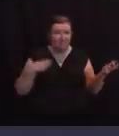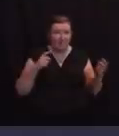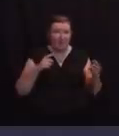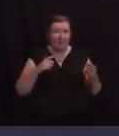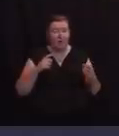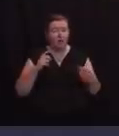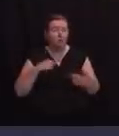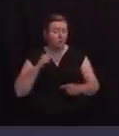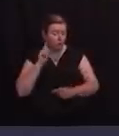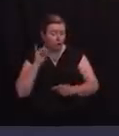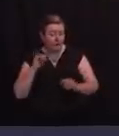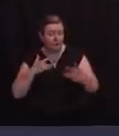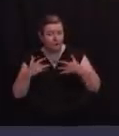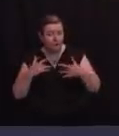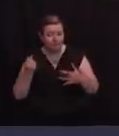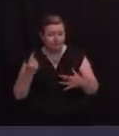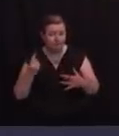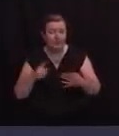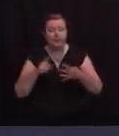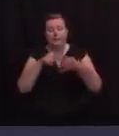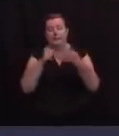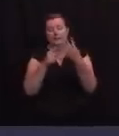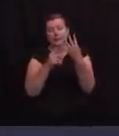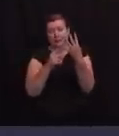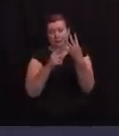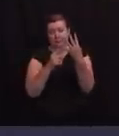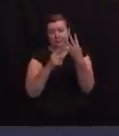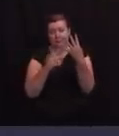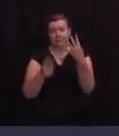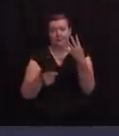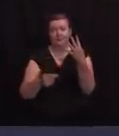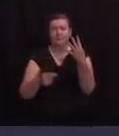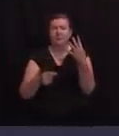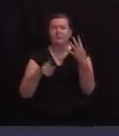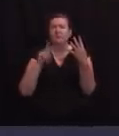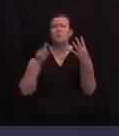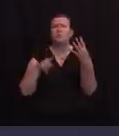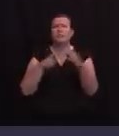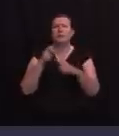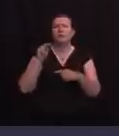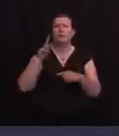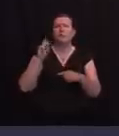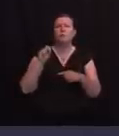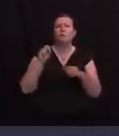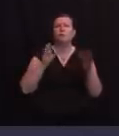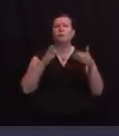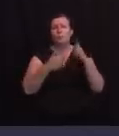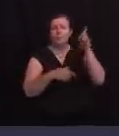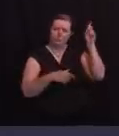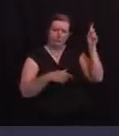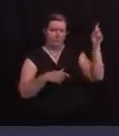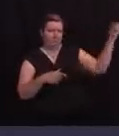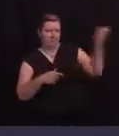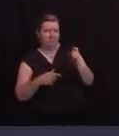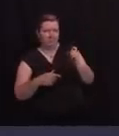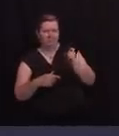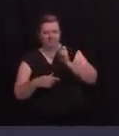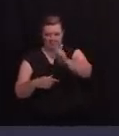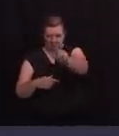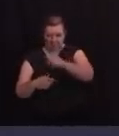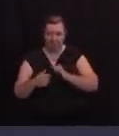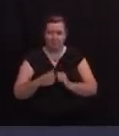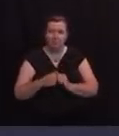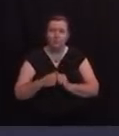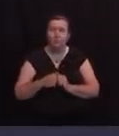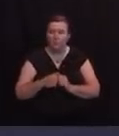And finally, question from our newsroom. how many people, Governor, have signed